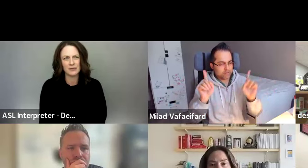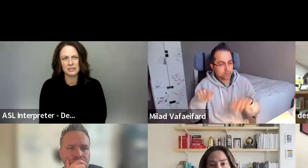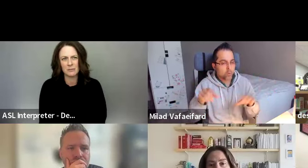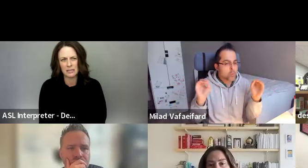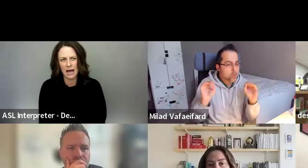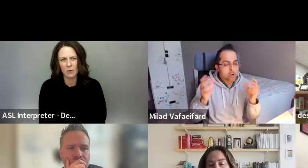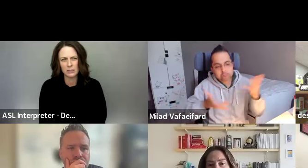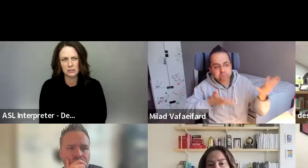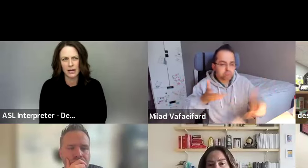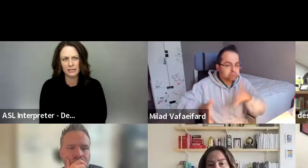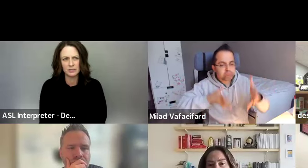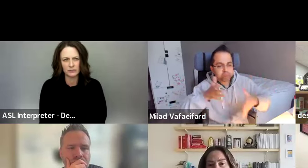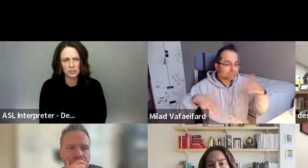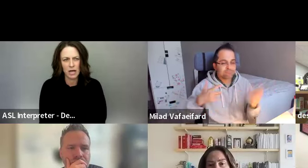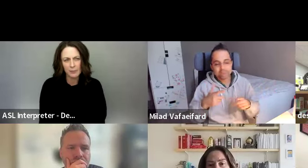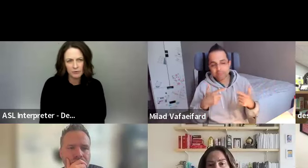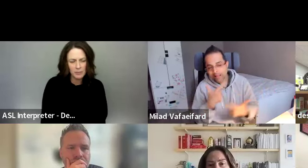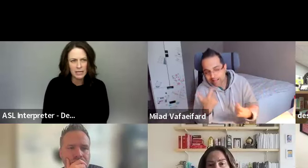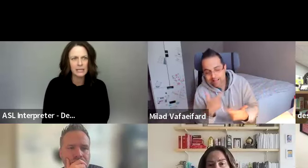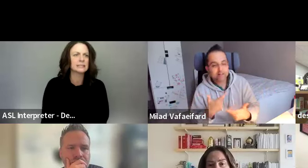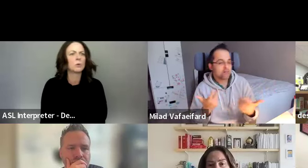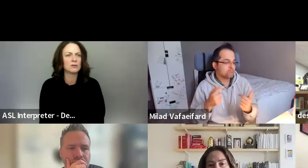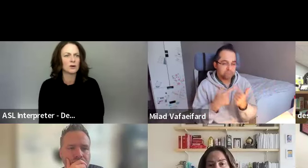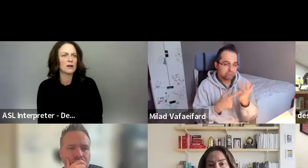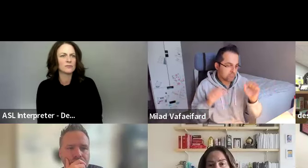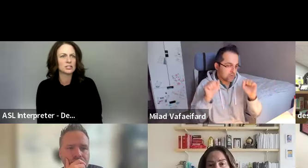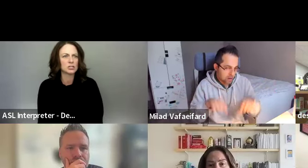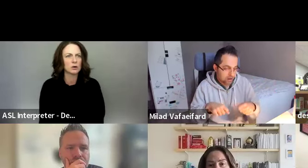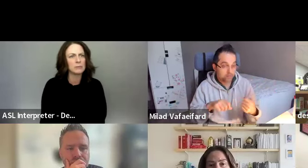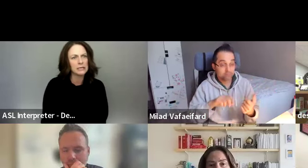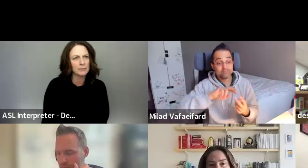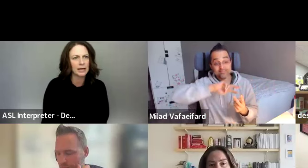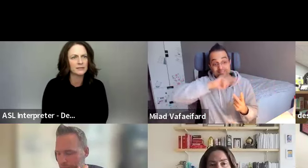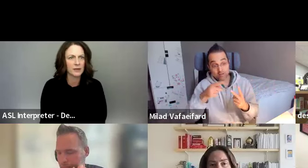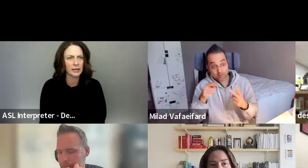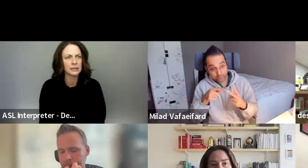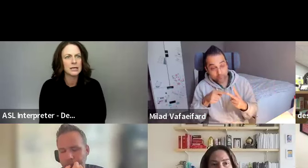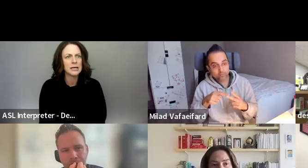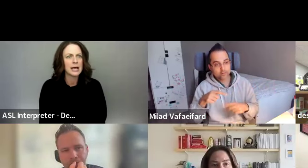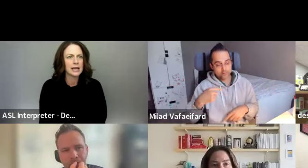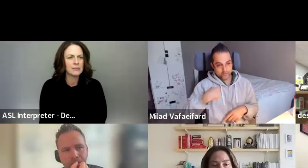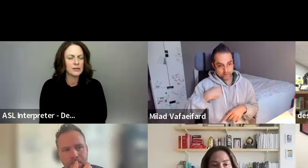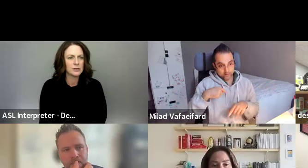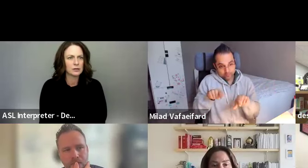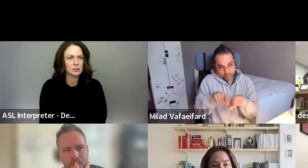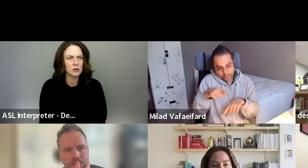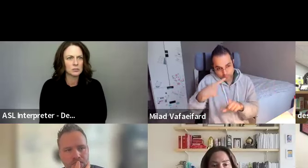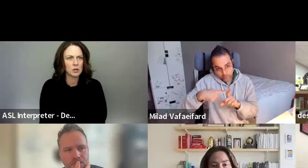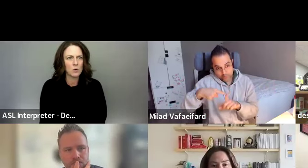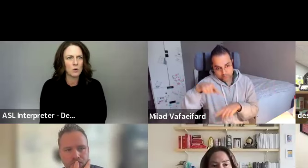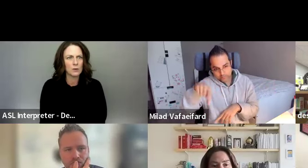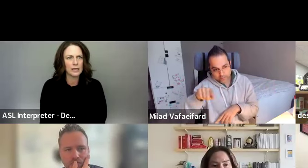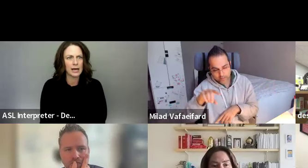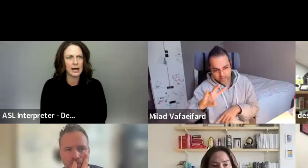it's not the same as now. It's kind of a different type of meeting. It's more of a conversational meetup kind of thing. And then there's